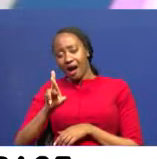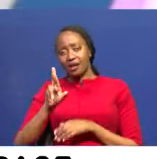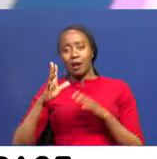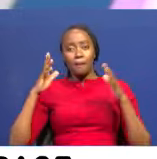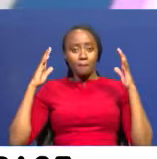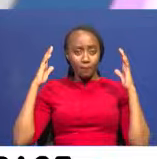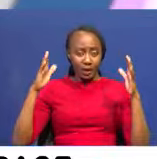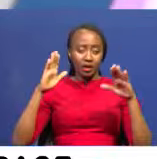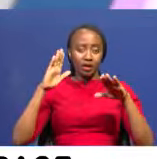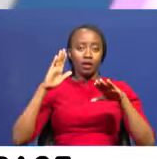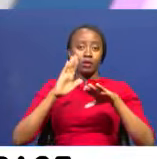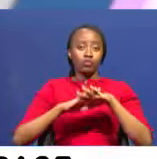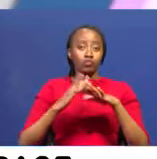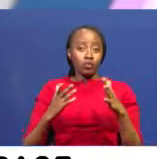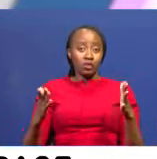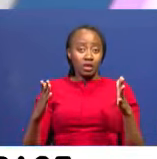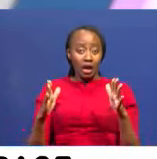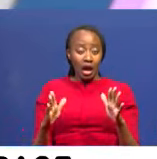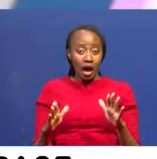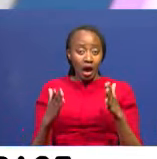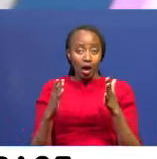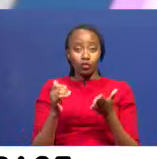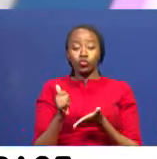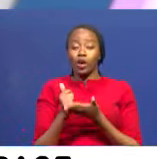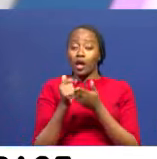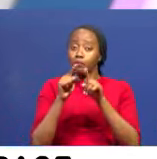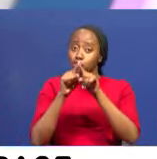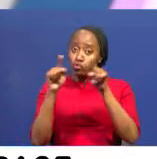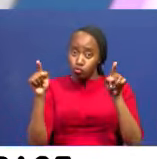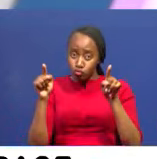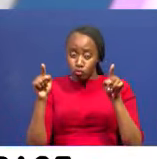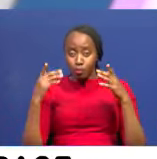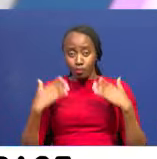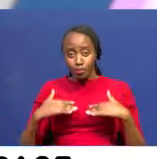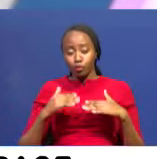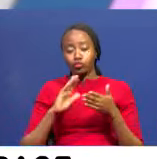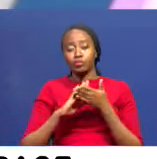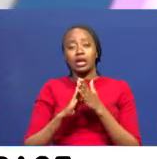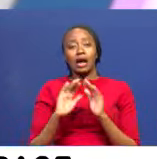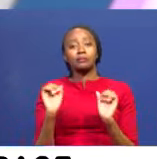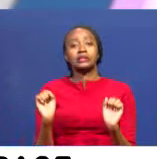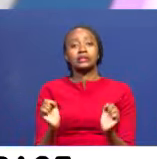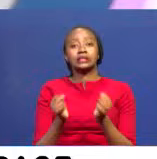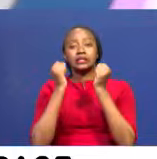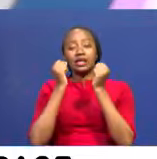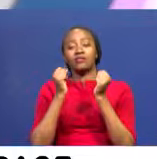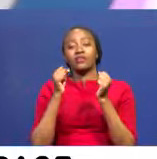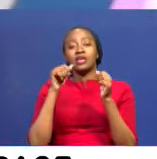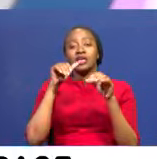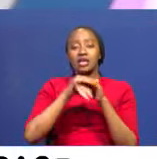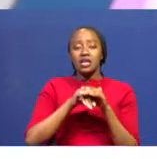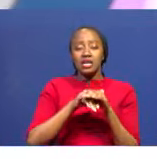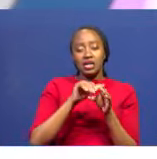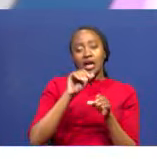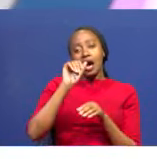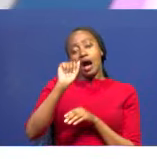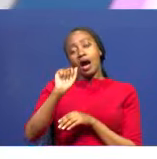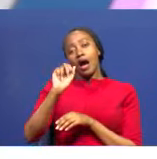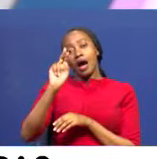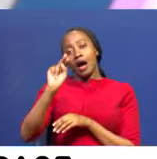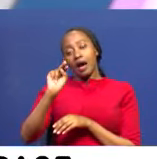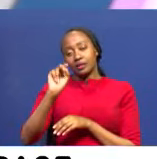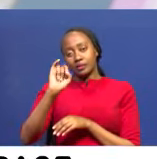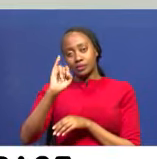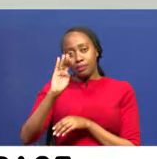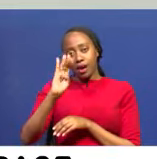of making sure that the public remains safe with regards to antimicrobial or antibiotic use.